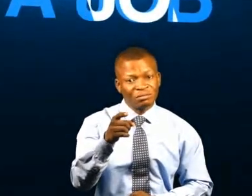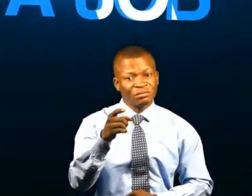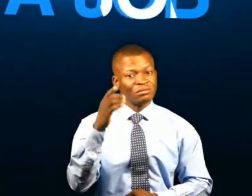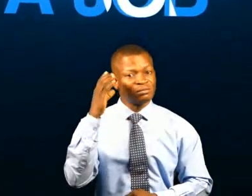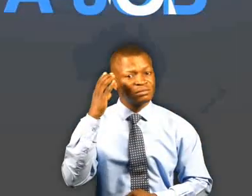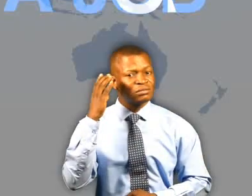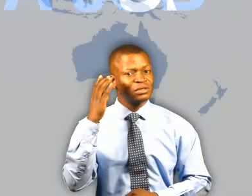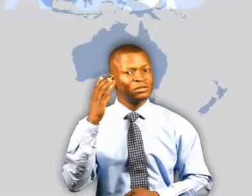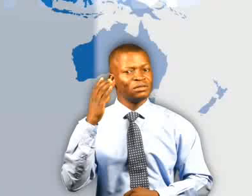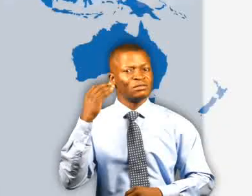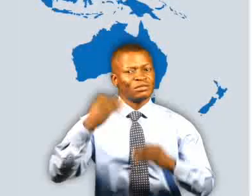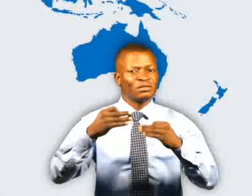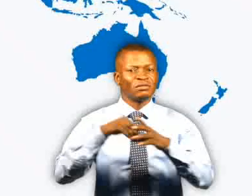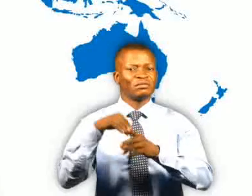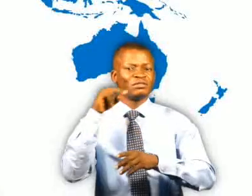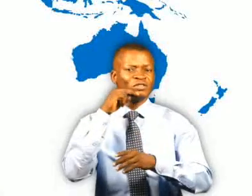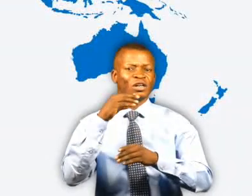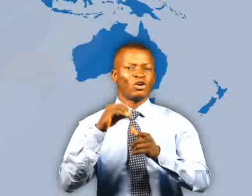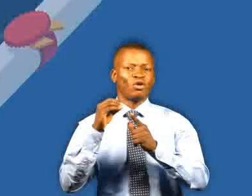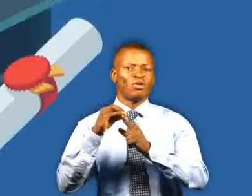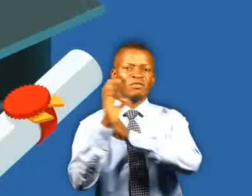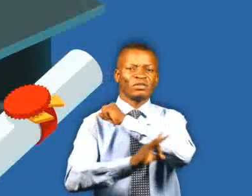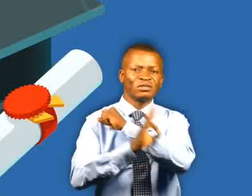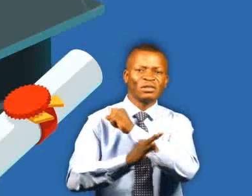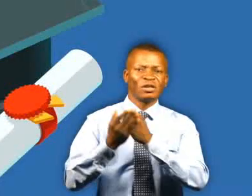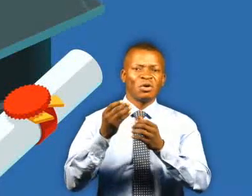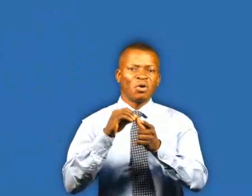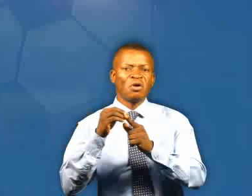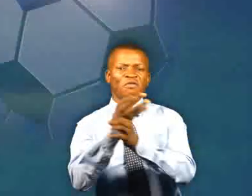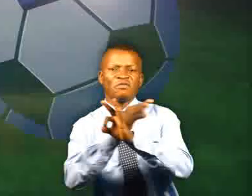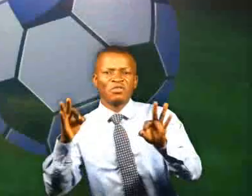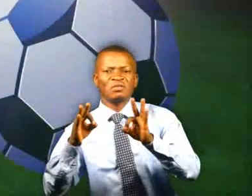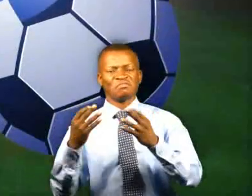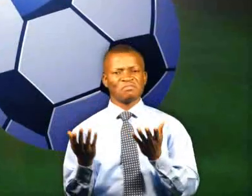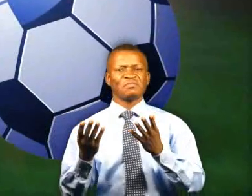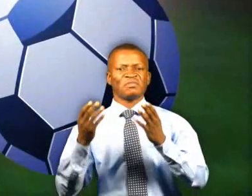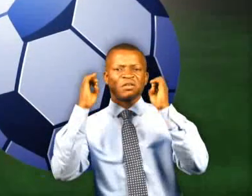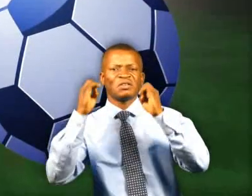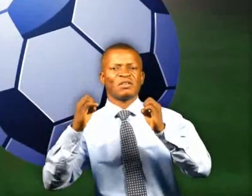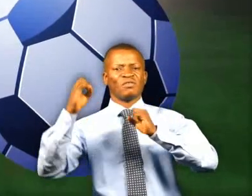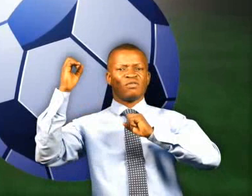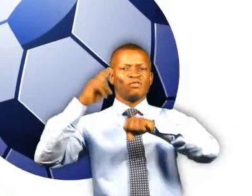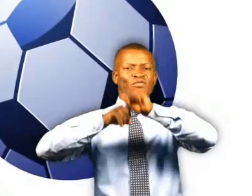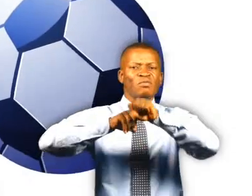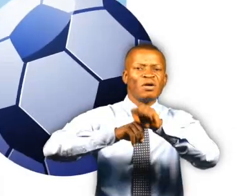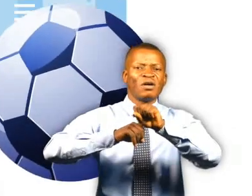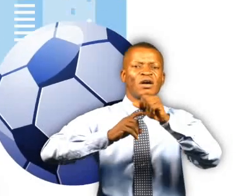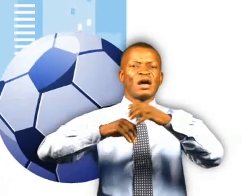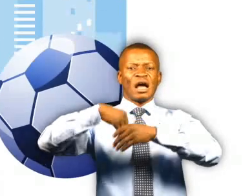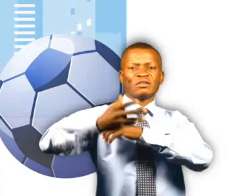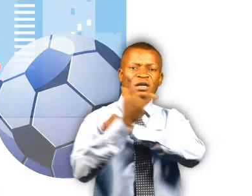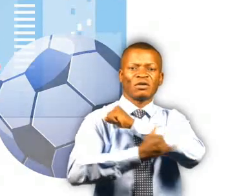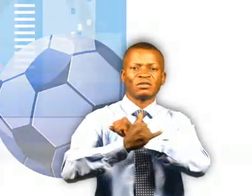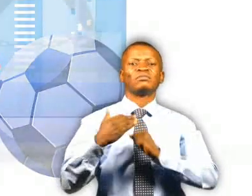Have you been promised a job here in Nigeria or abroad? What about offers of free education or enrollment in a foreign football club? Please